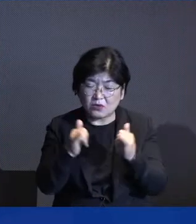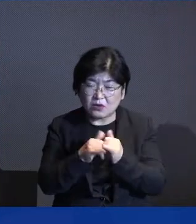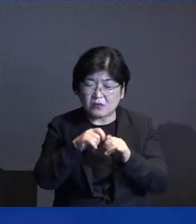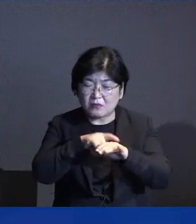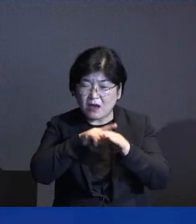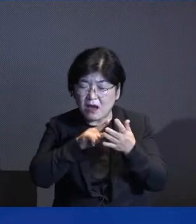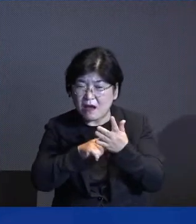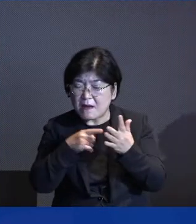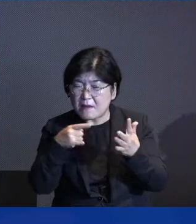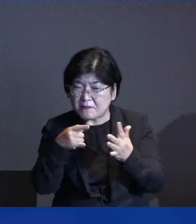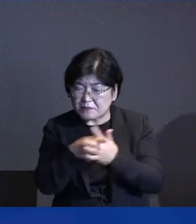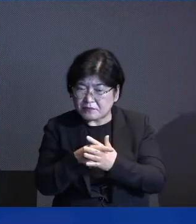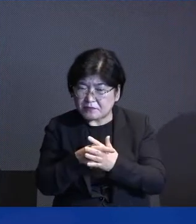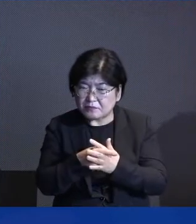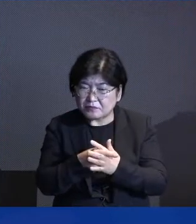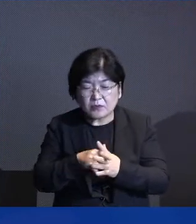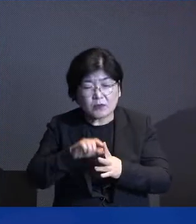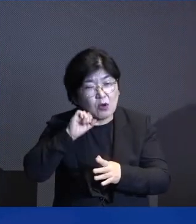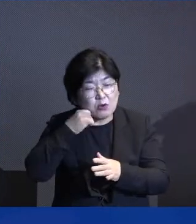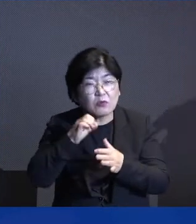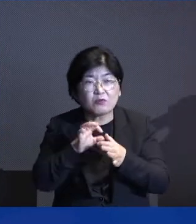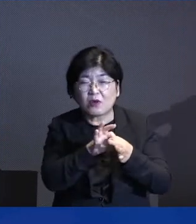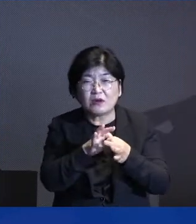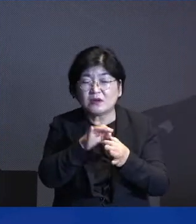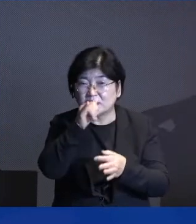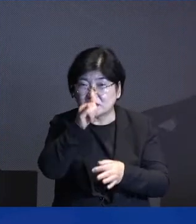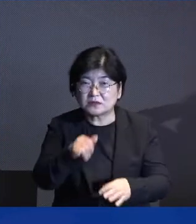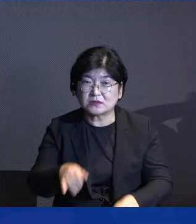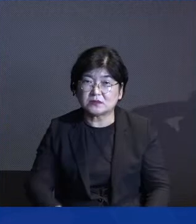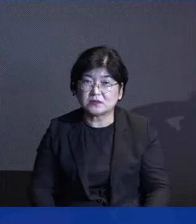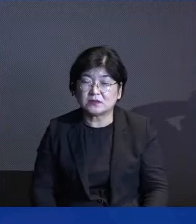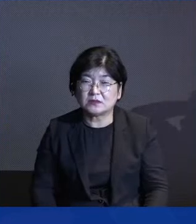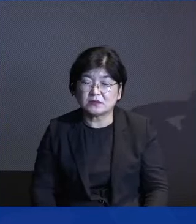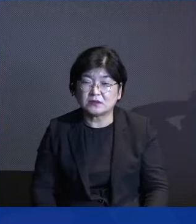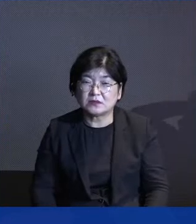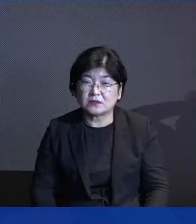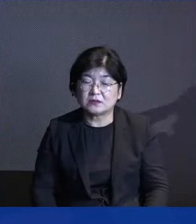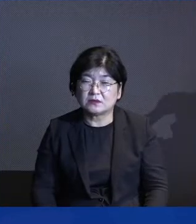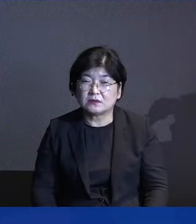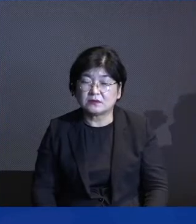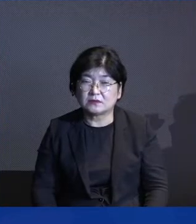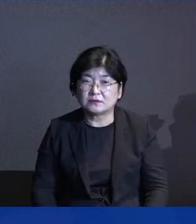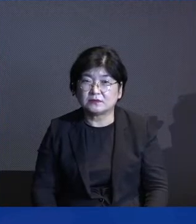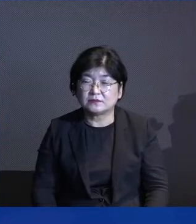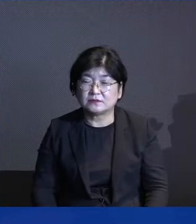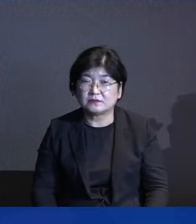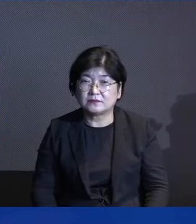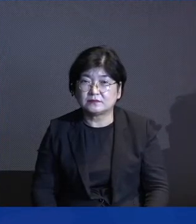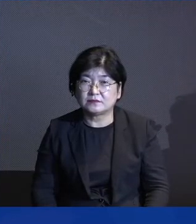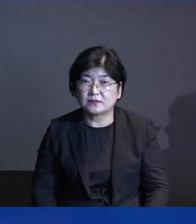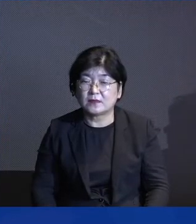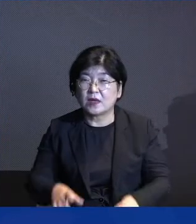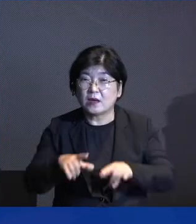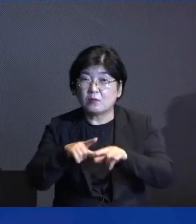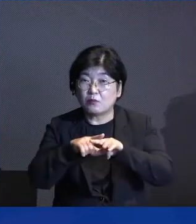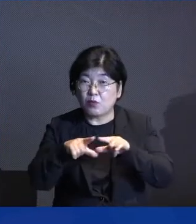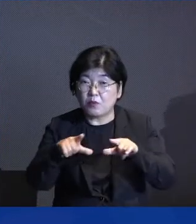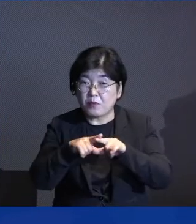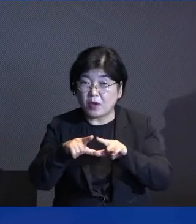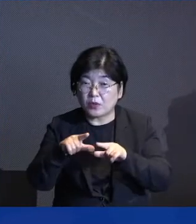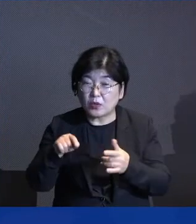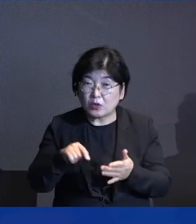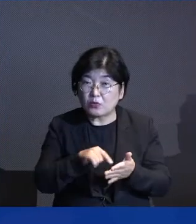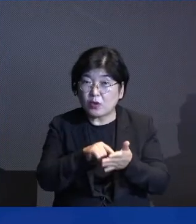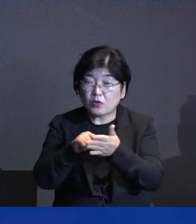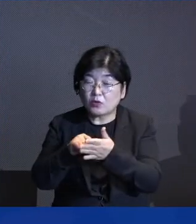existing literature. Yet some findings contradicted universal assumptions regarding loneliness. For